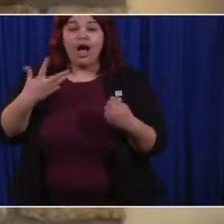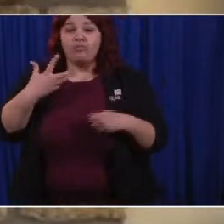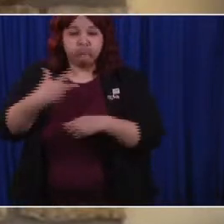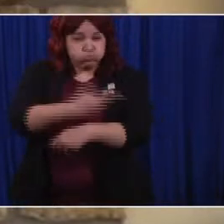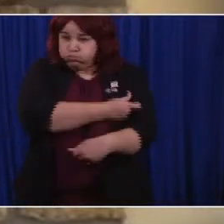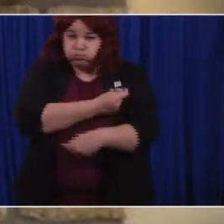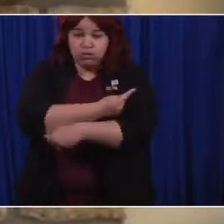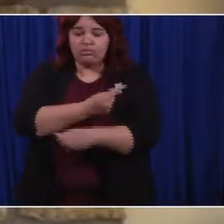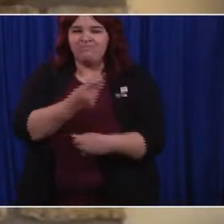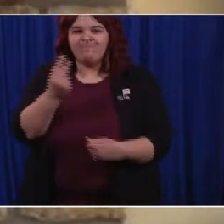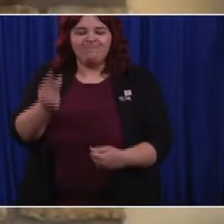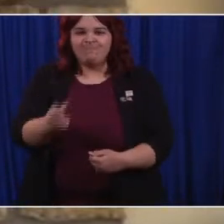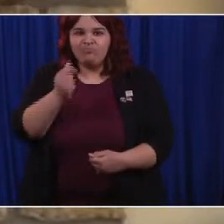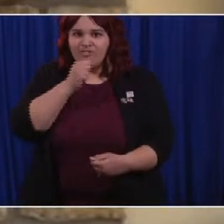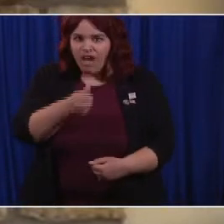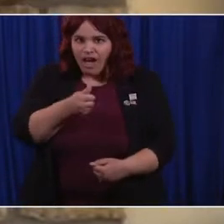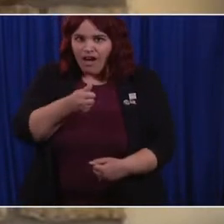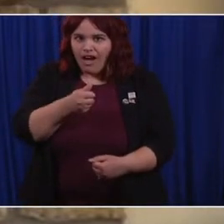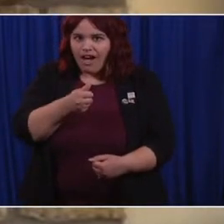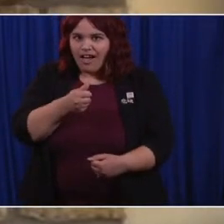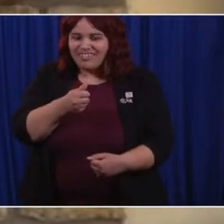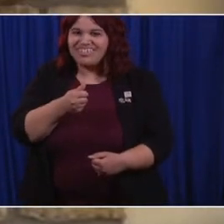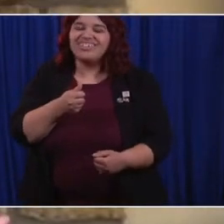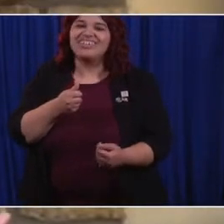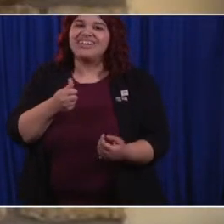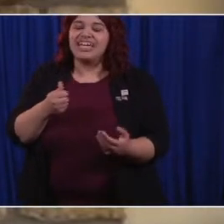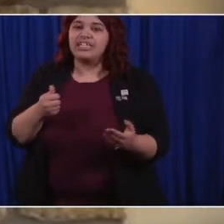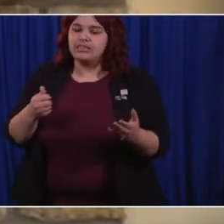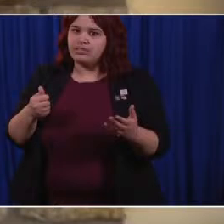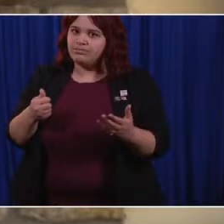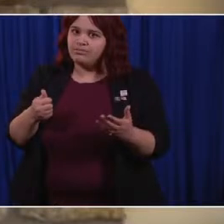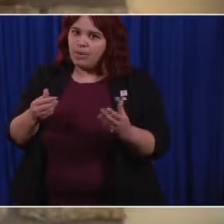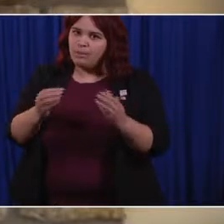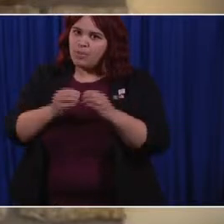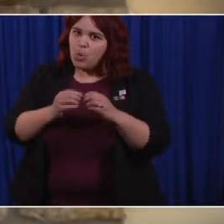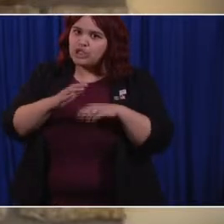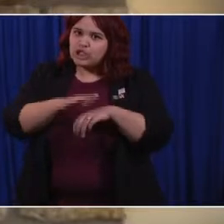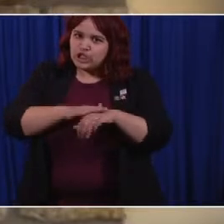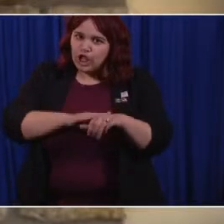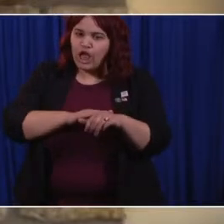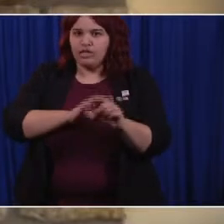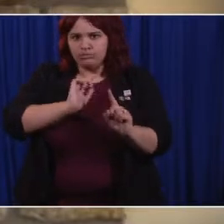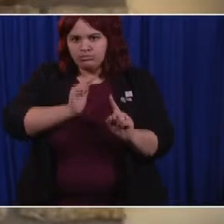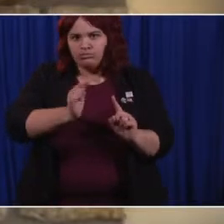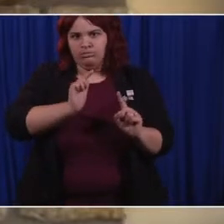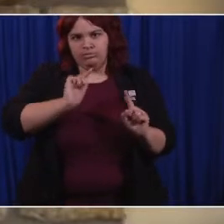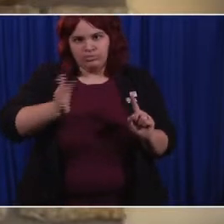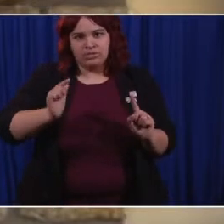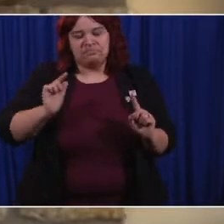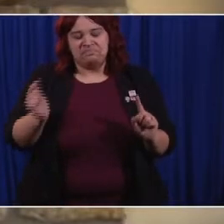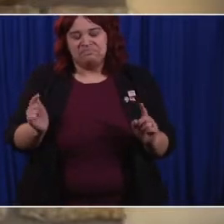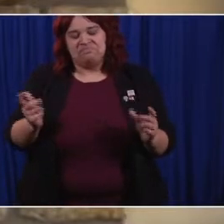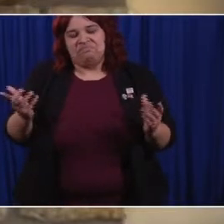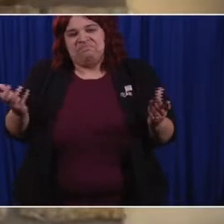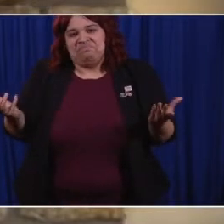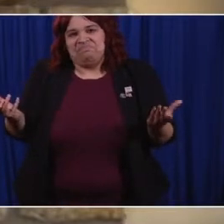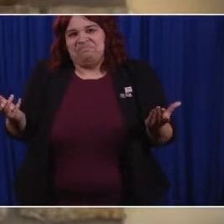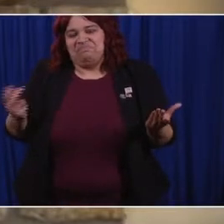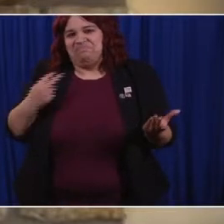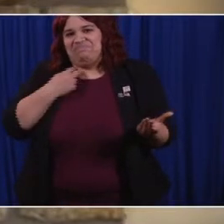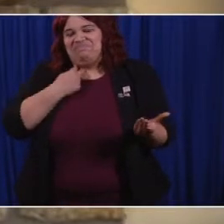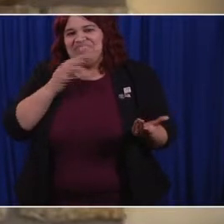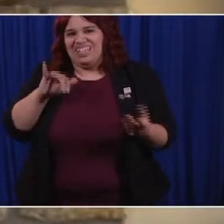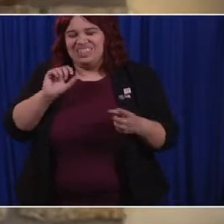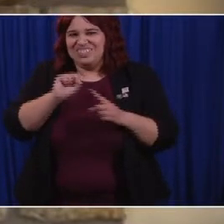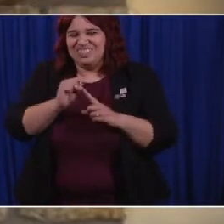up. And so, you know, that's, it is what it is.